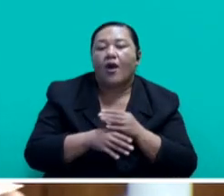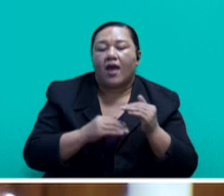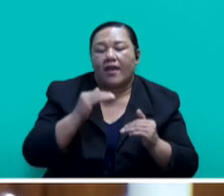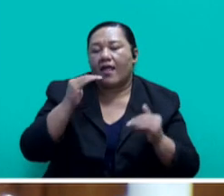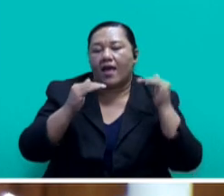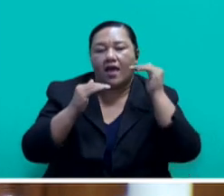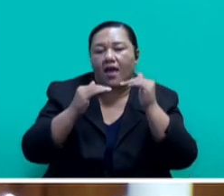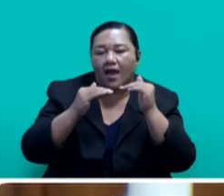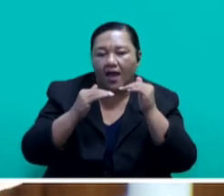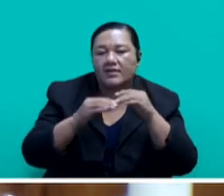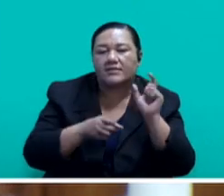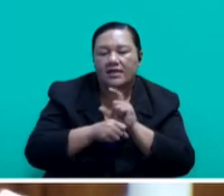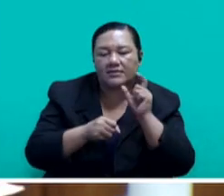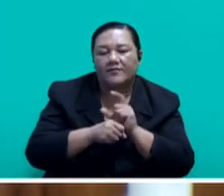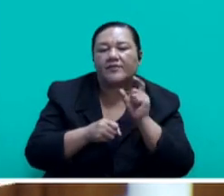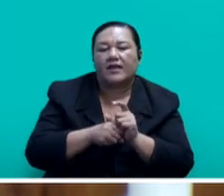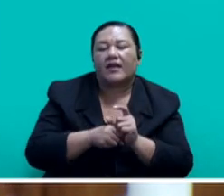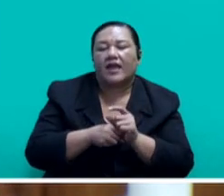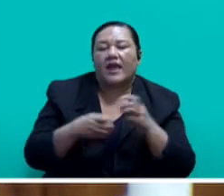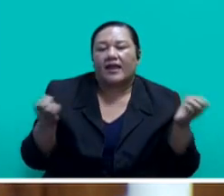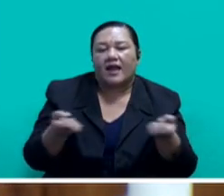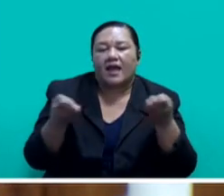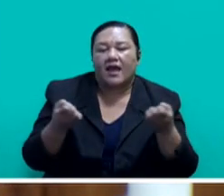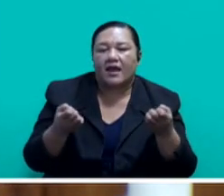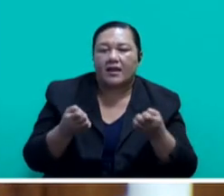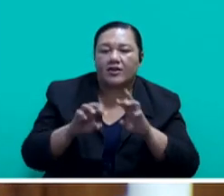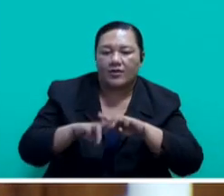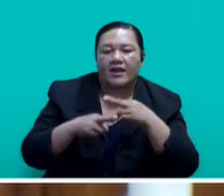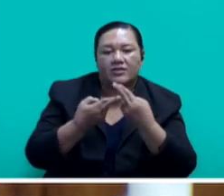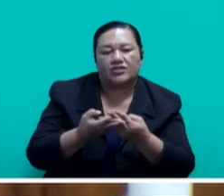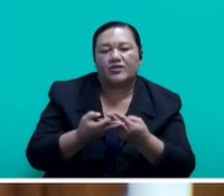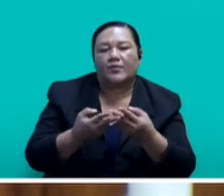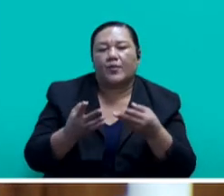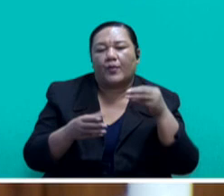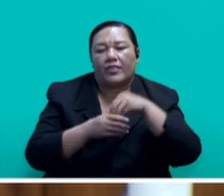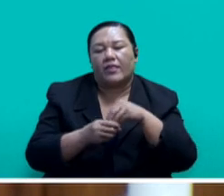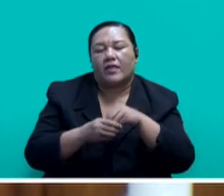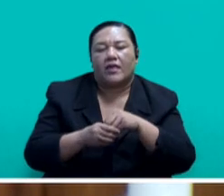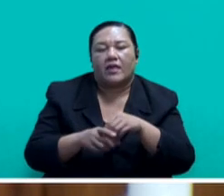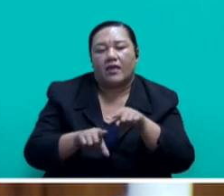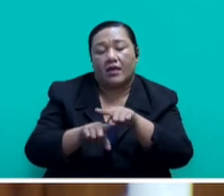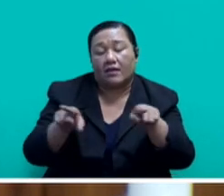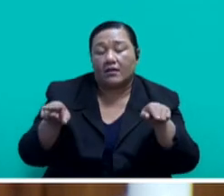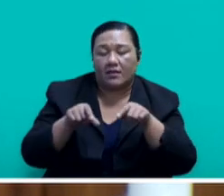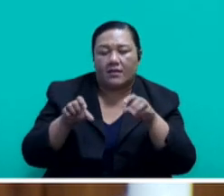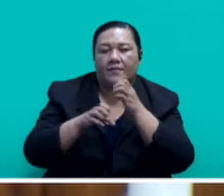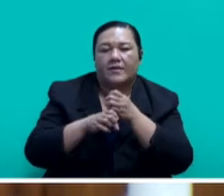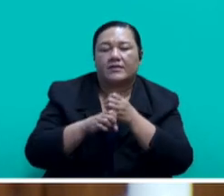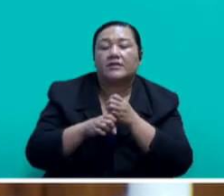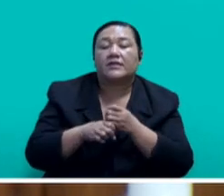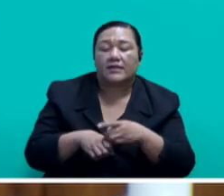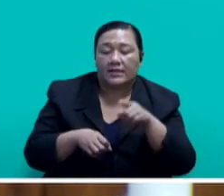and encourage good faith employment relations. Mr. Speaker, sir, the ministry is fulfilling the rebuilding of our